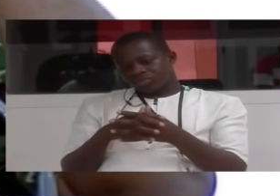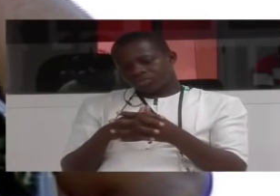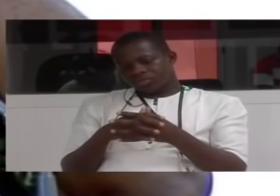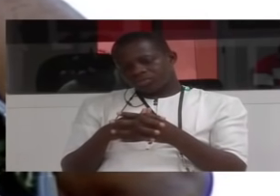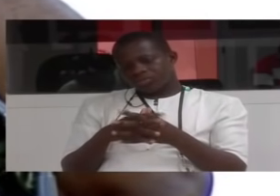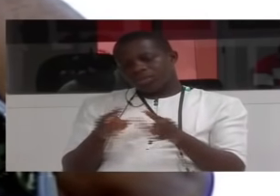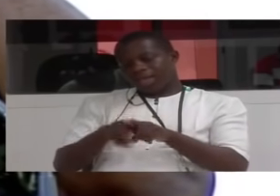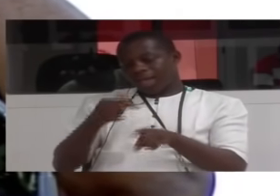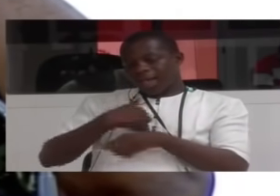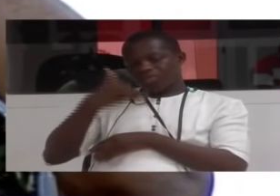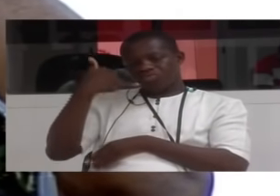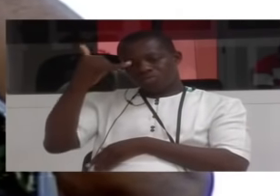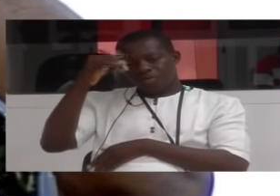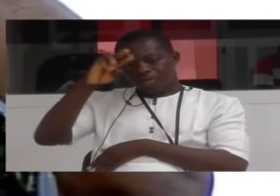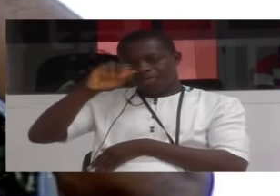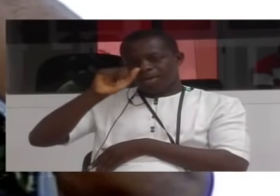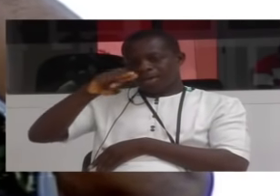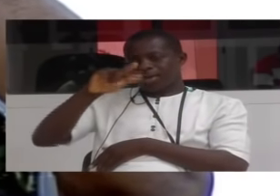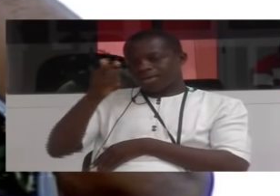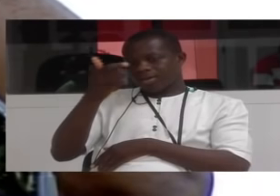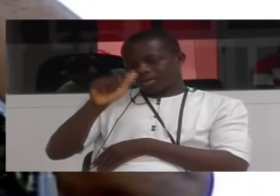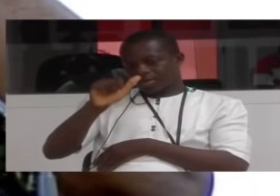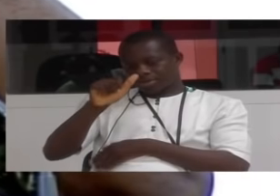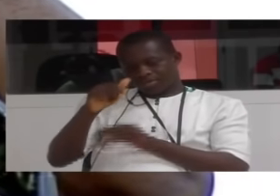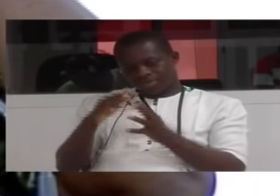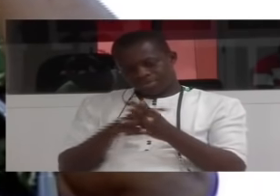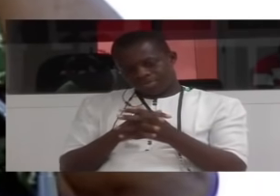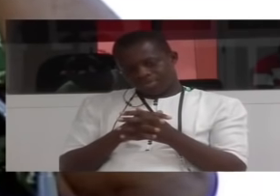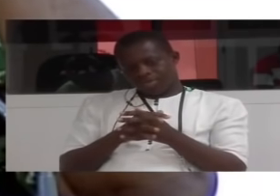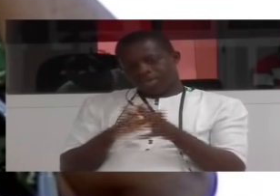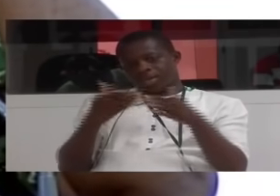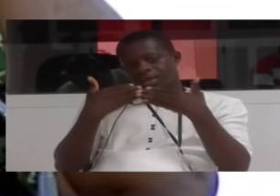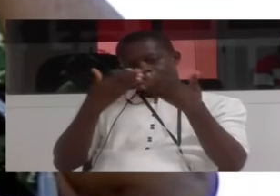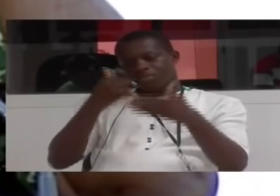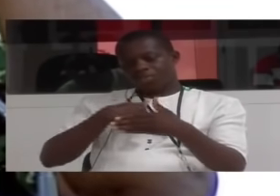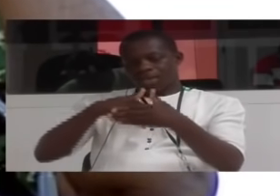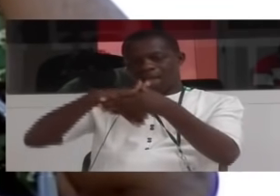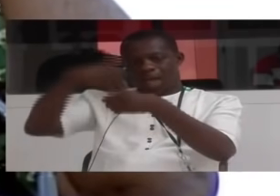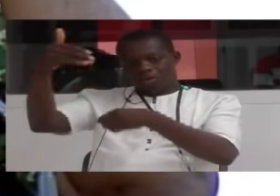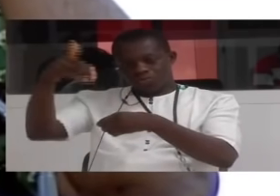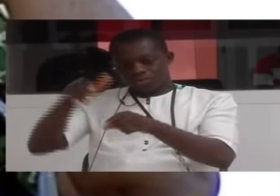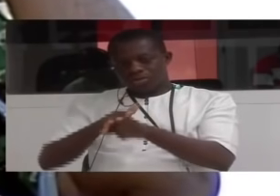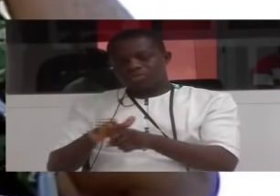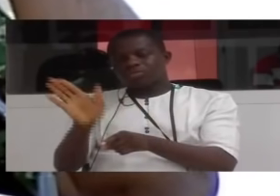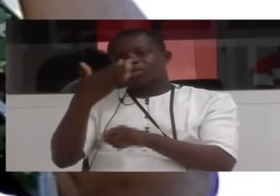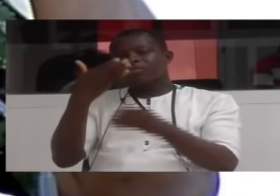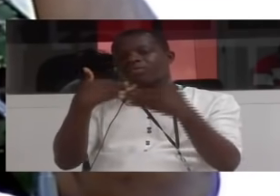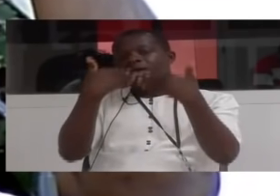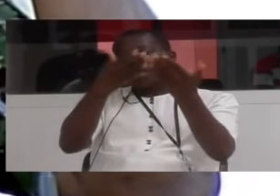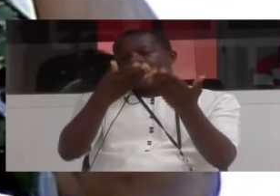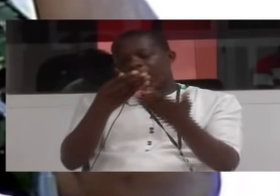ma call Manga recall, but I called Manga munema dema genam ñu ngey yobul xaliss